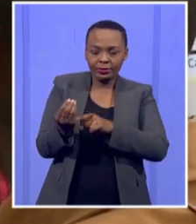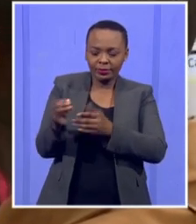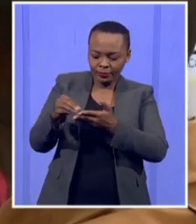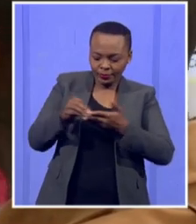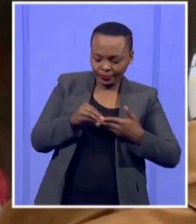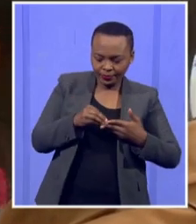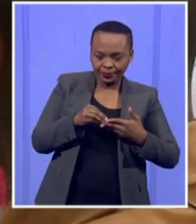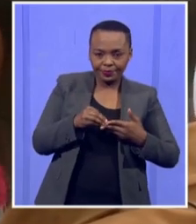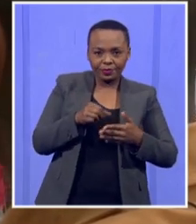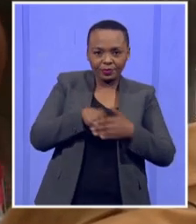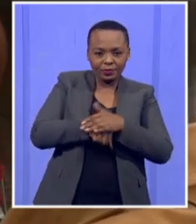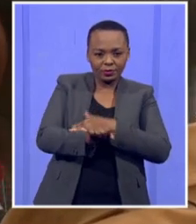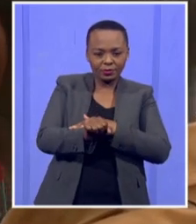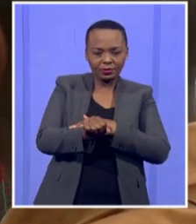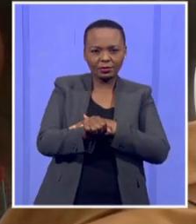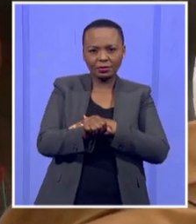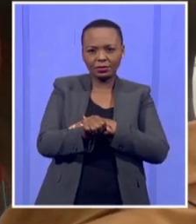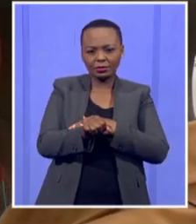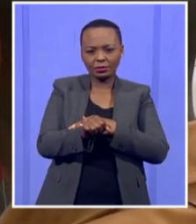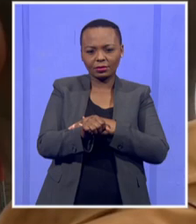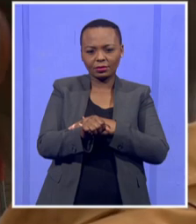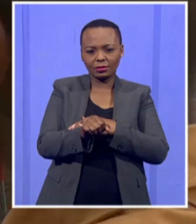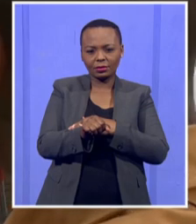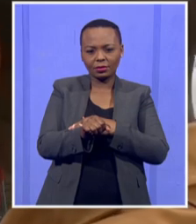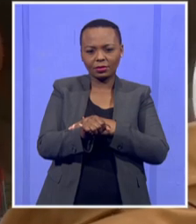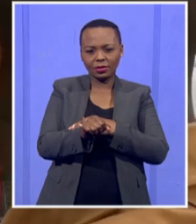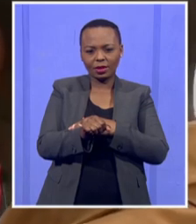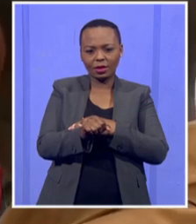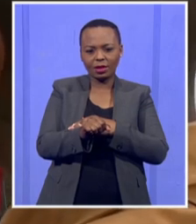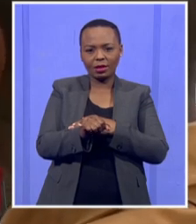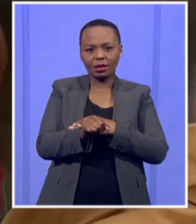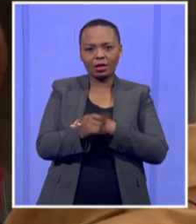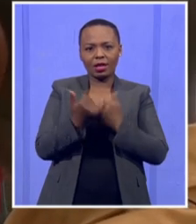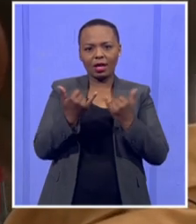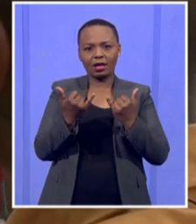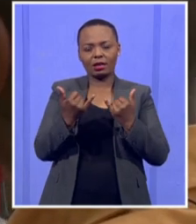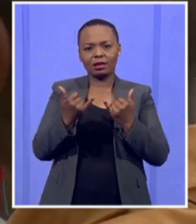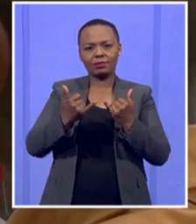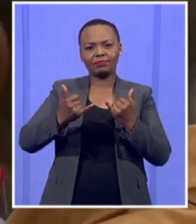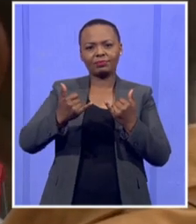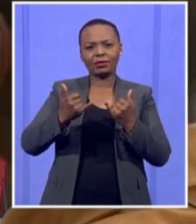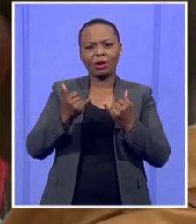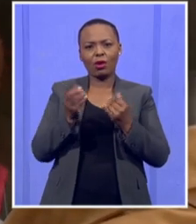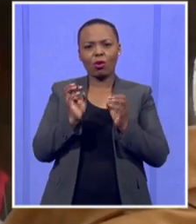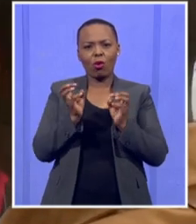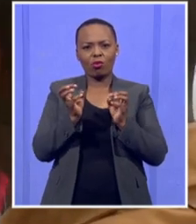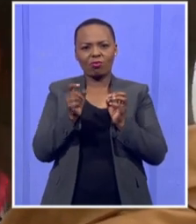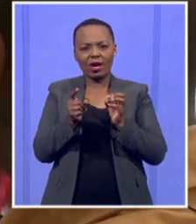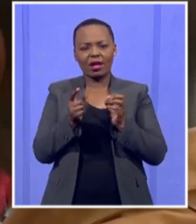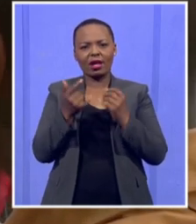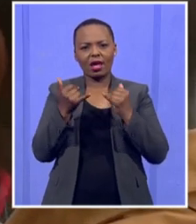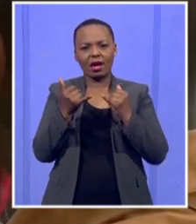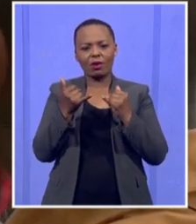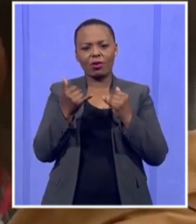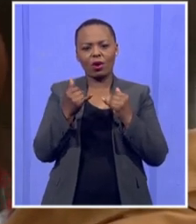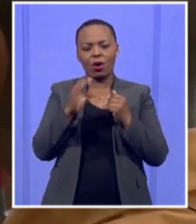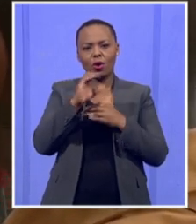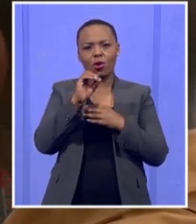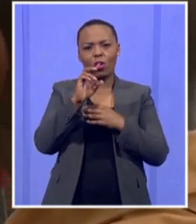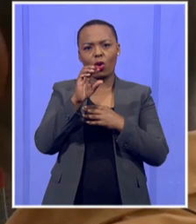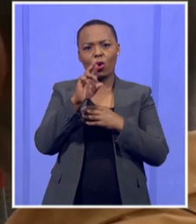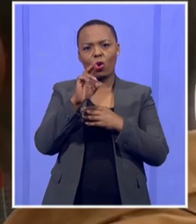was born with a disease of the gallbladder that created a big a common bile duct, which is called cholecystectomy